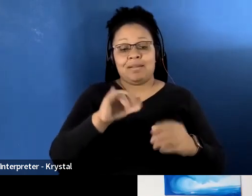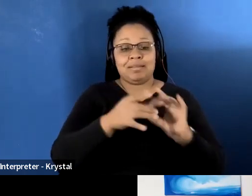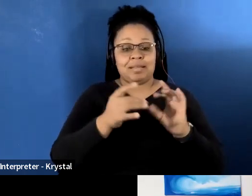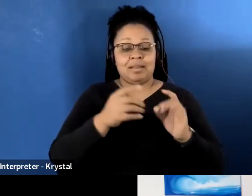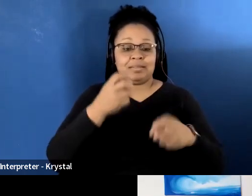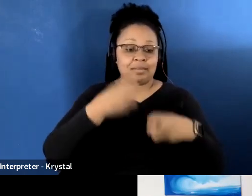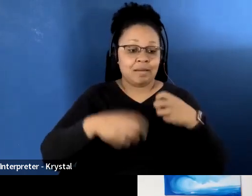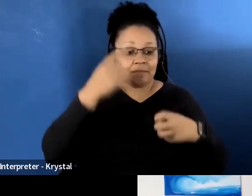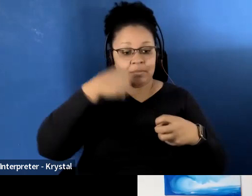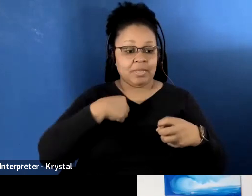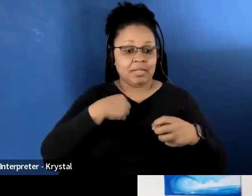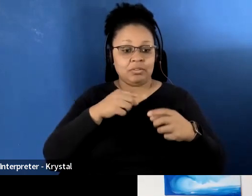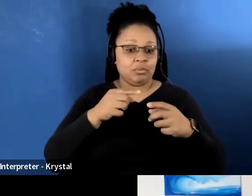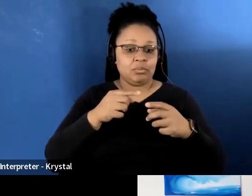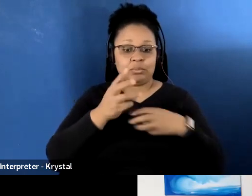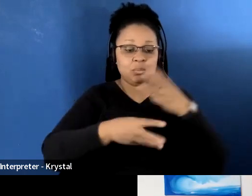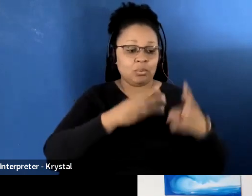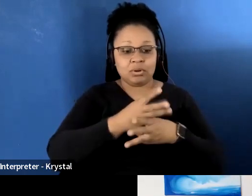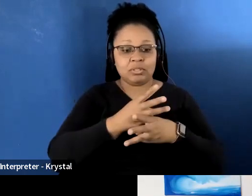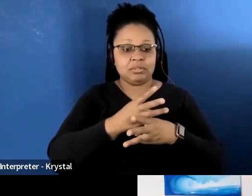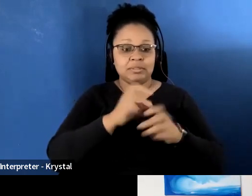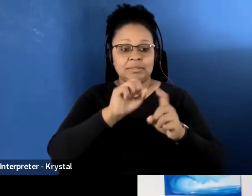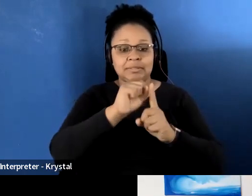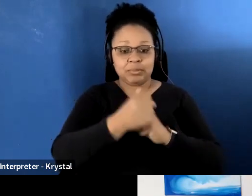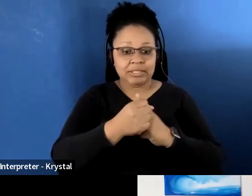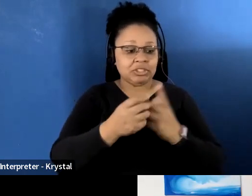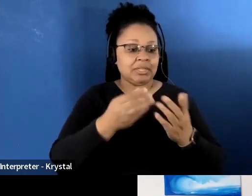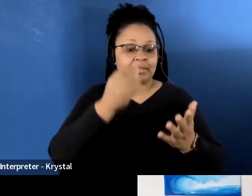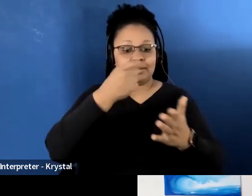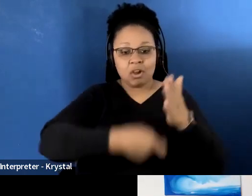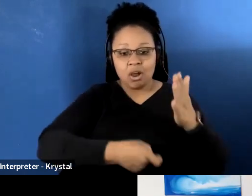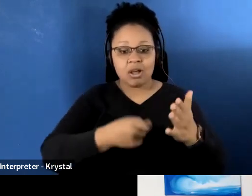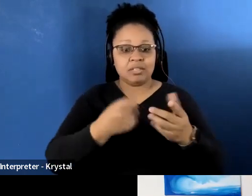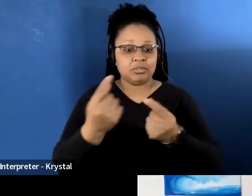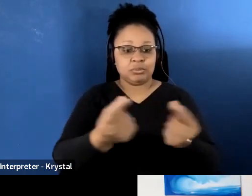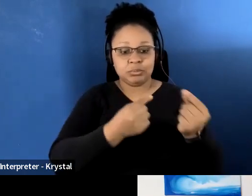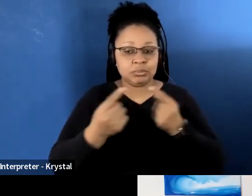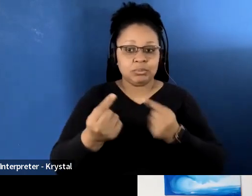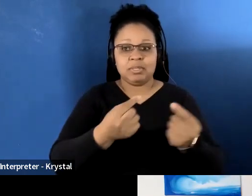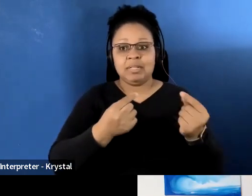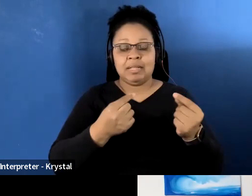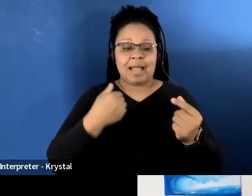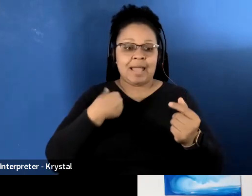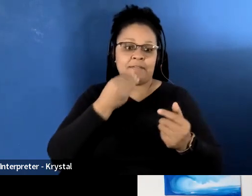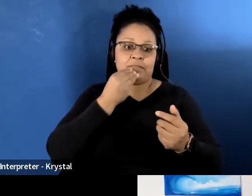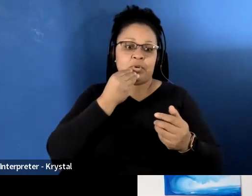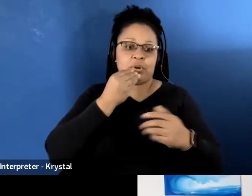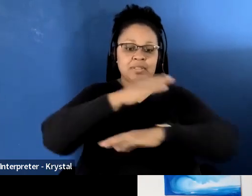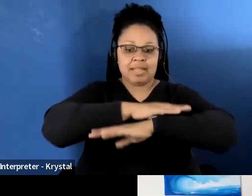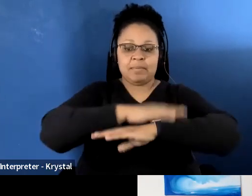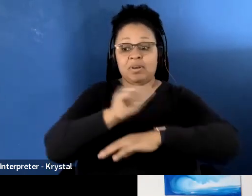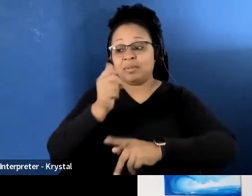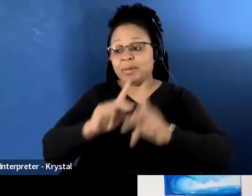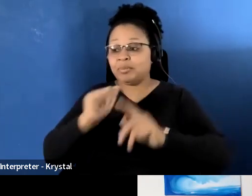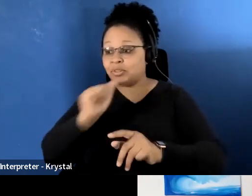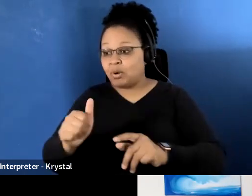increasing. I can go home and have dinner to put on the table when others cannot. Taisha, I